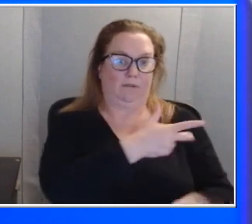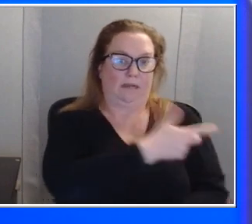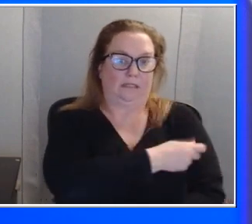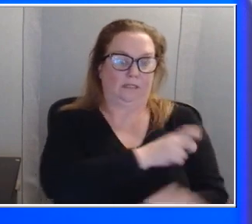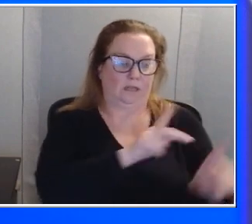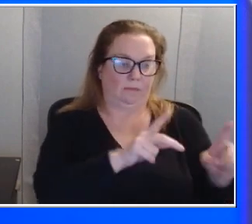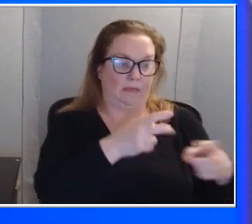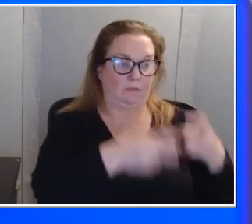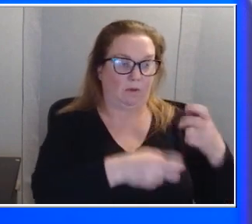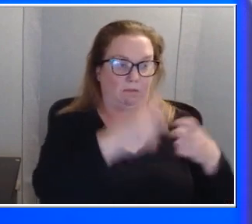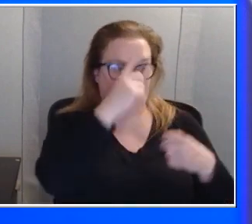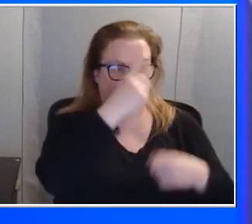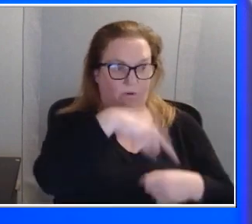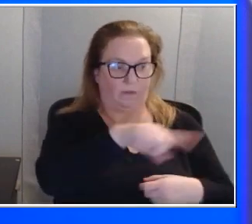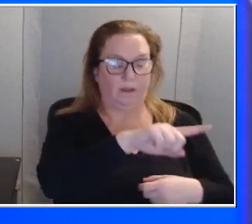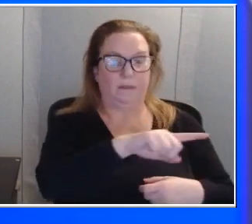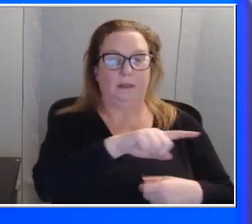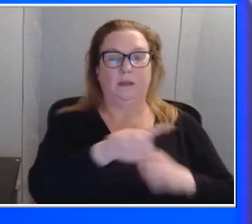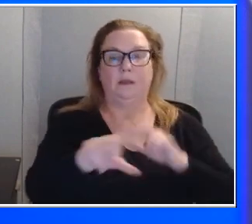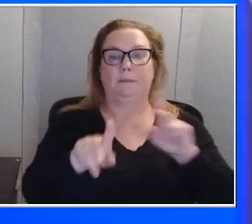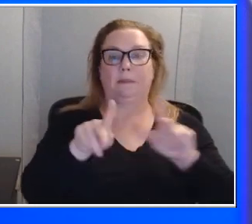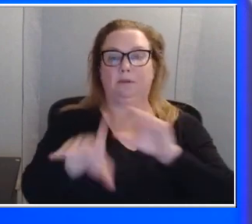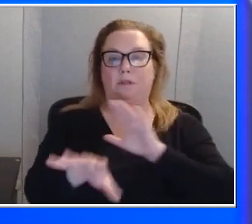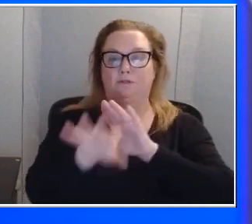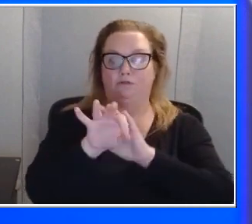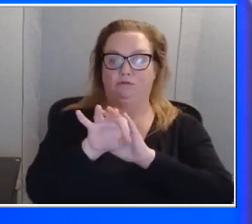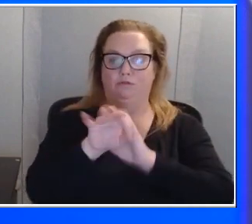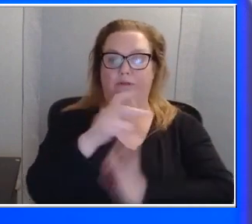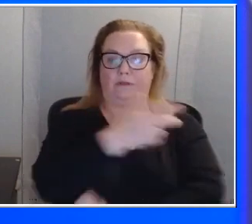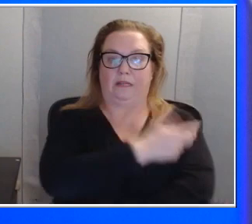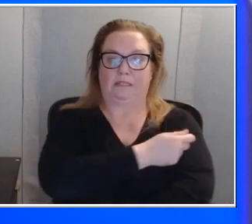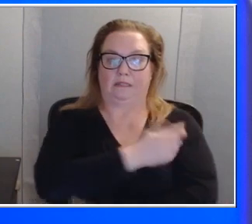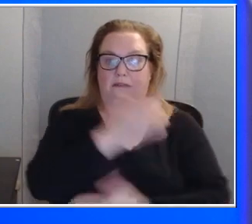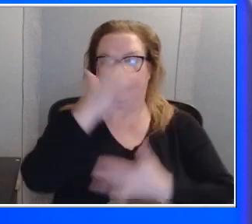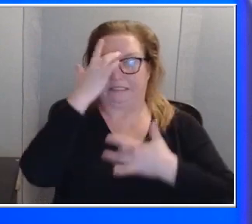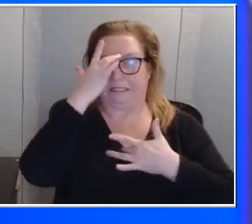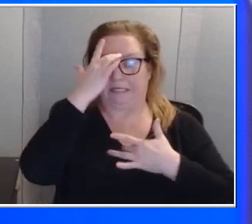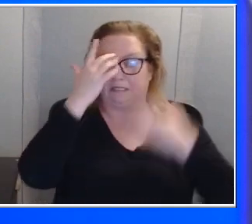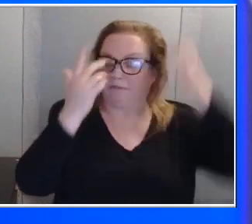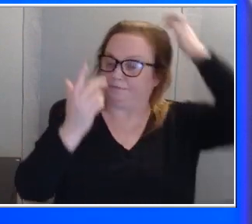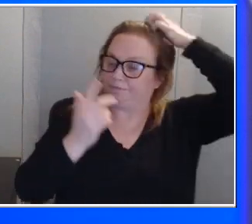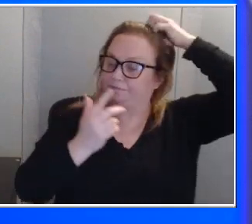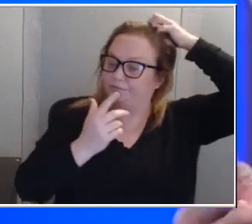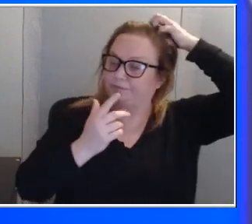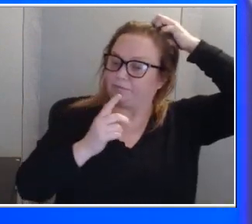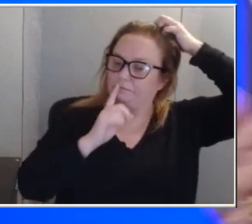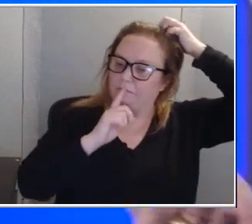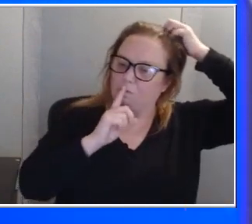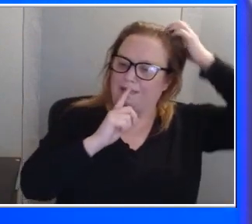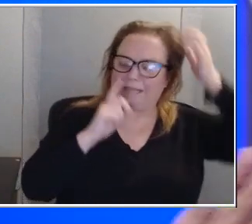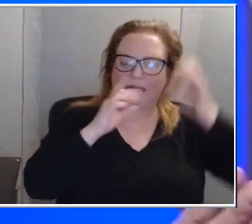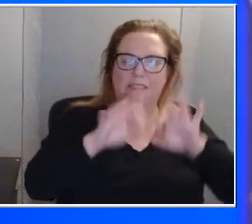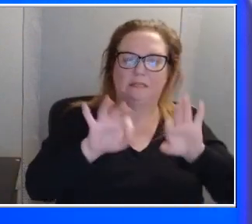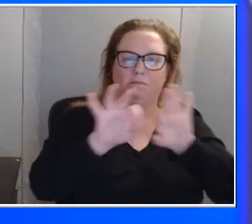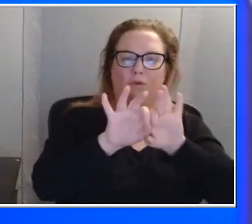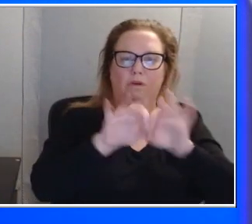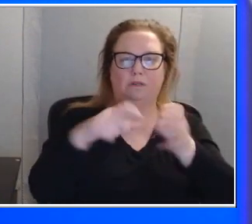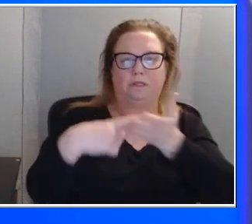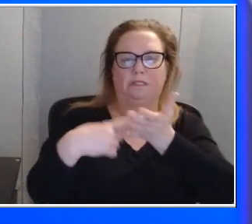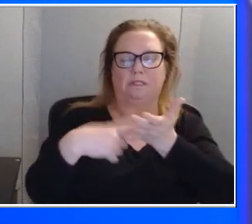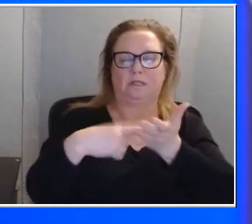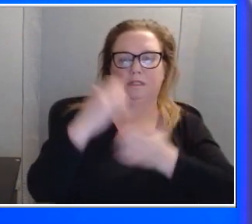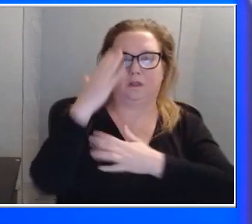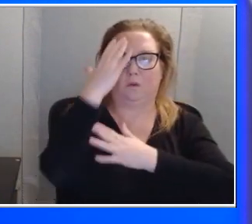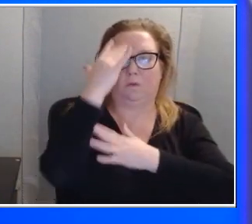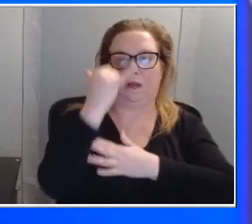them. People that choose vaccine are afraid that they'll catch the illness. And I think it's really important to discuss around why our